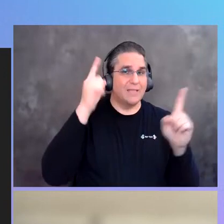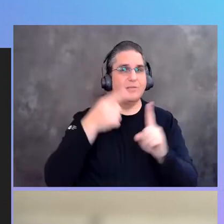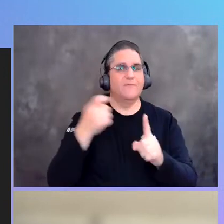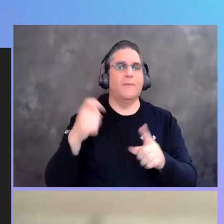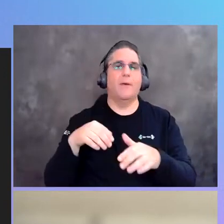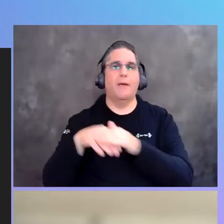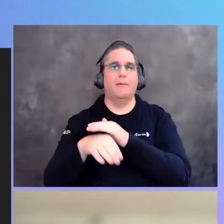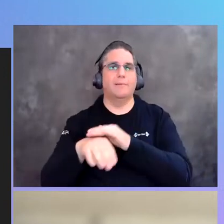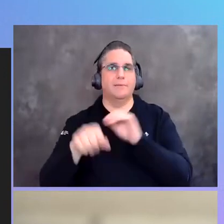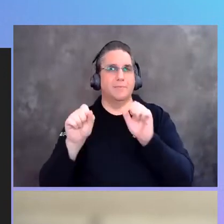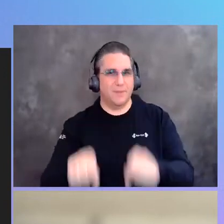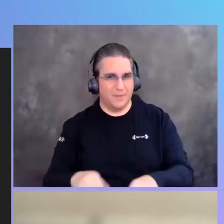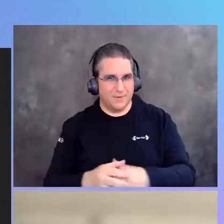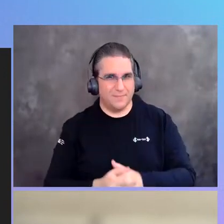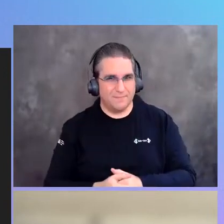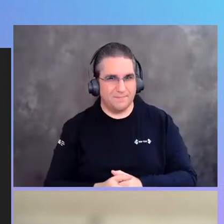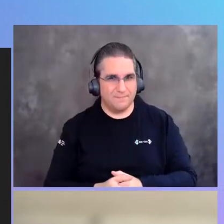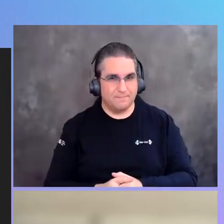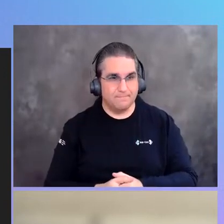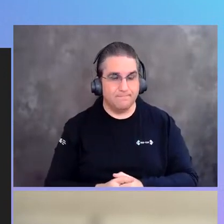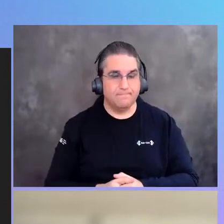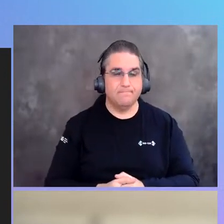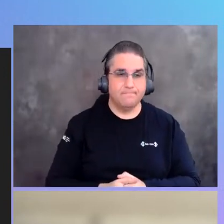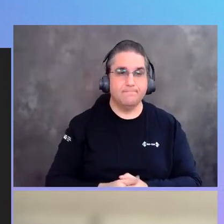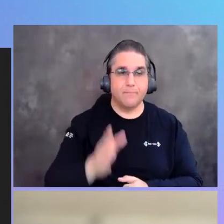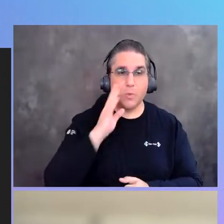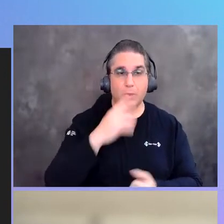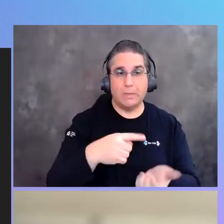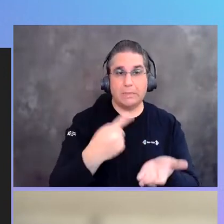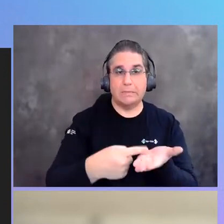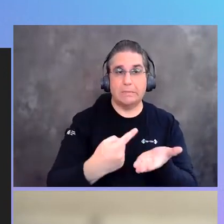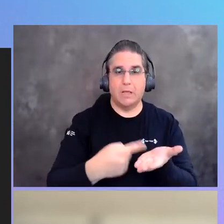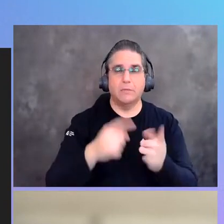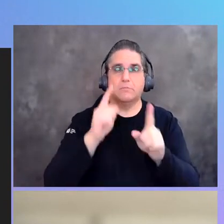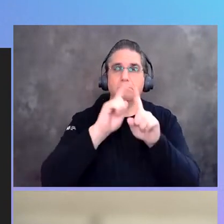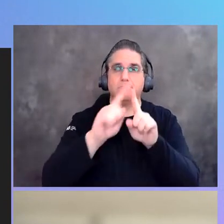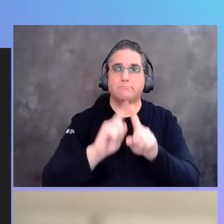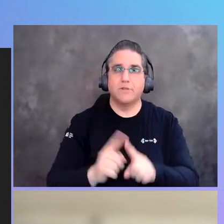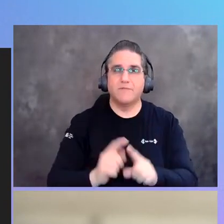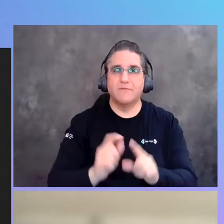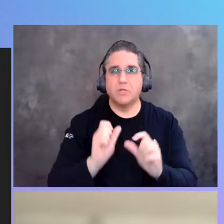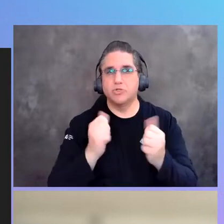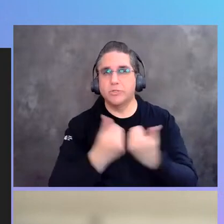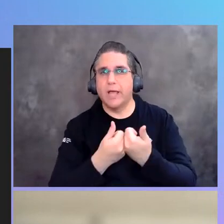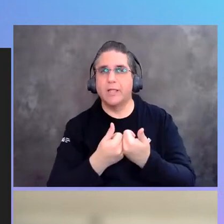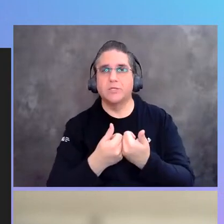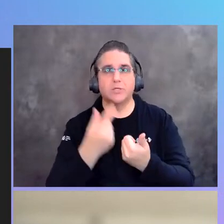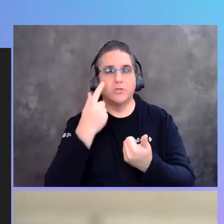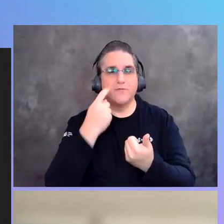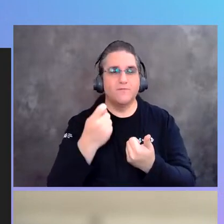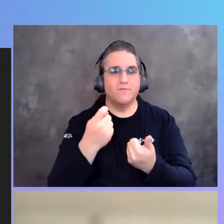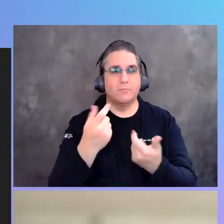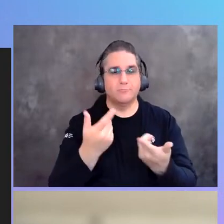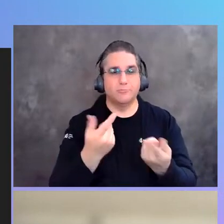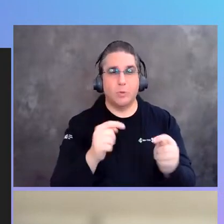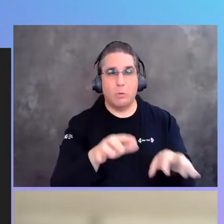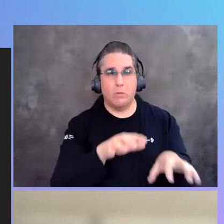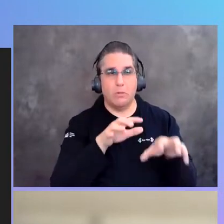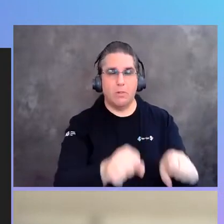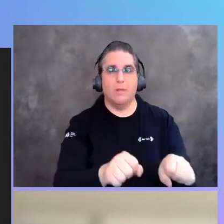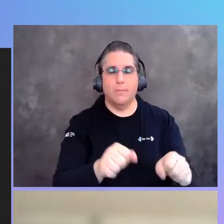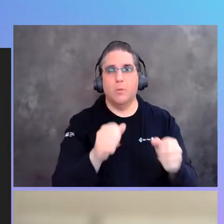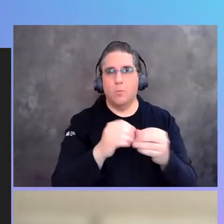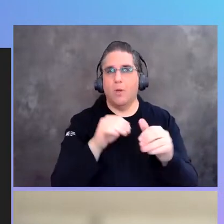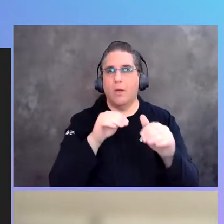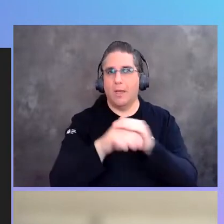about all the challenges or the successes we had from embedding accessibility, and also